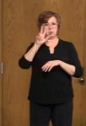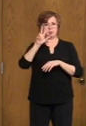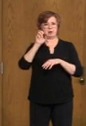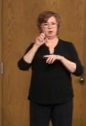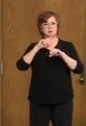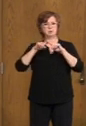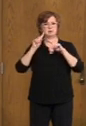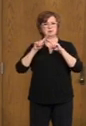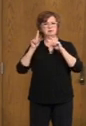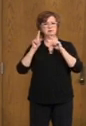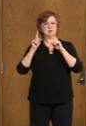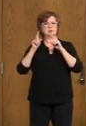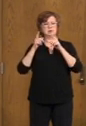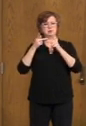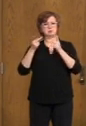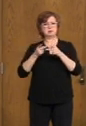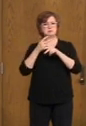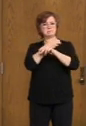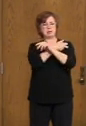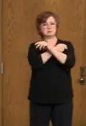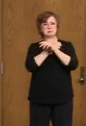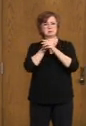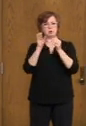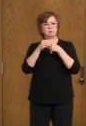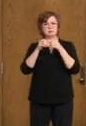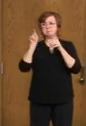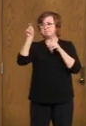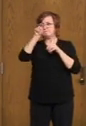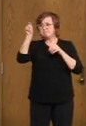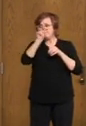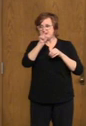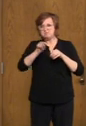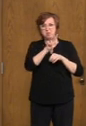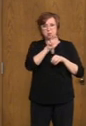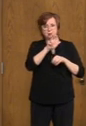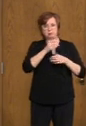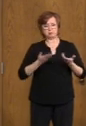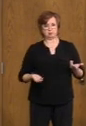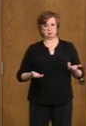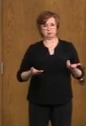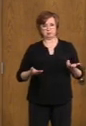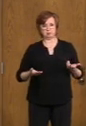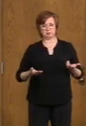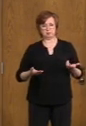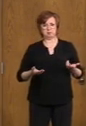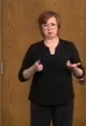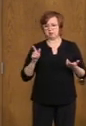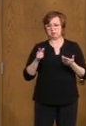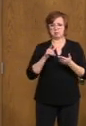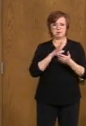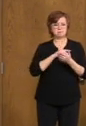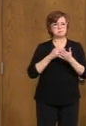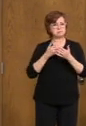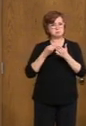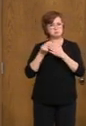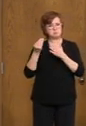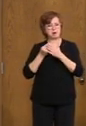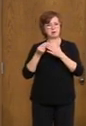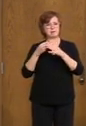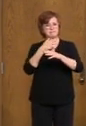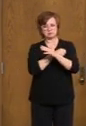sites operating in North Dakota. So they've been very ambitious with respect to procuring vaccines